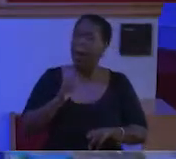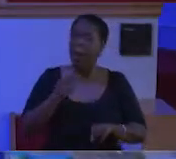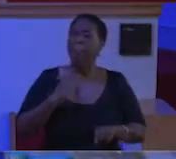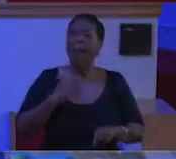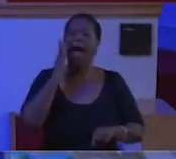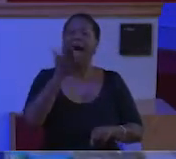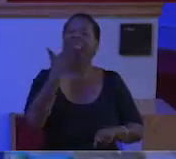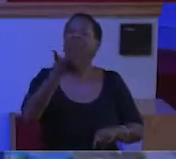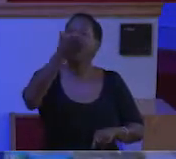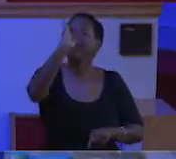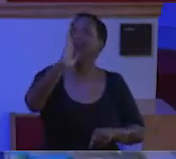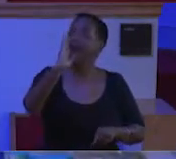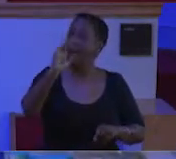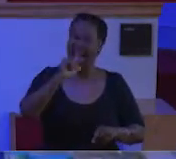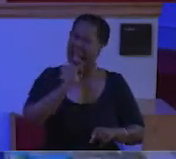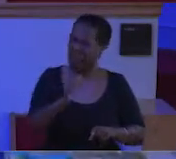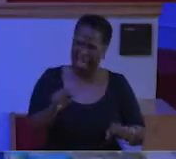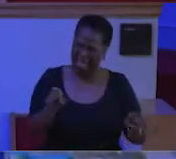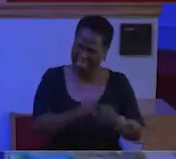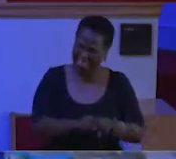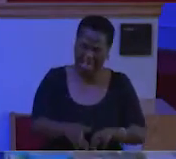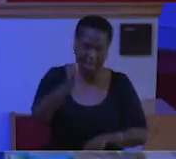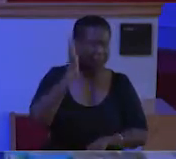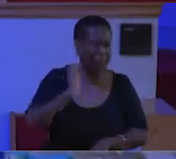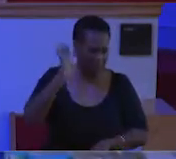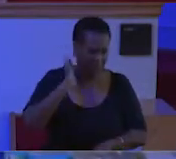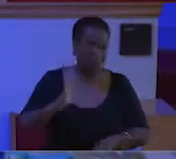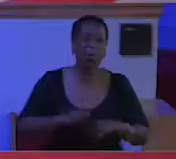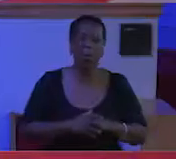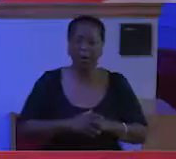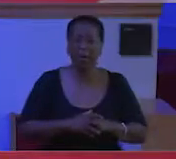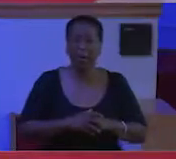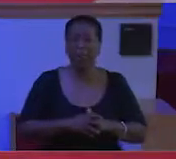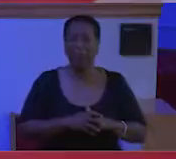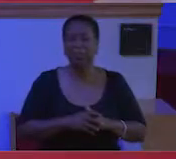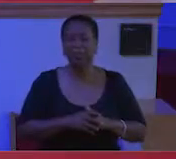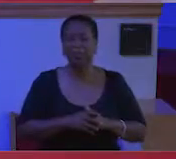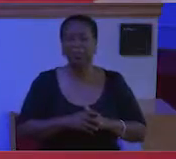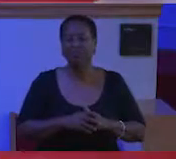I thank him that I'm not what I used to be.